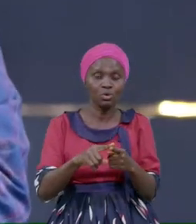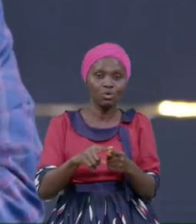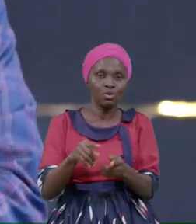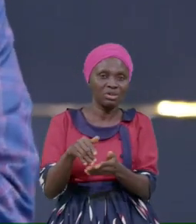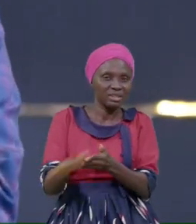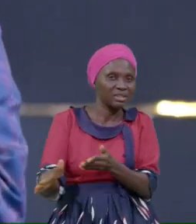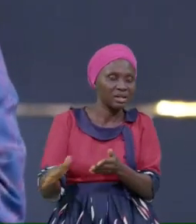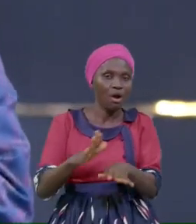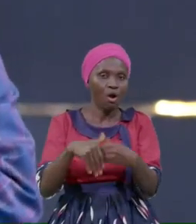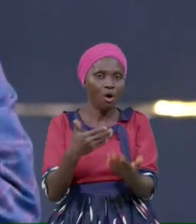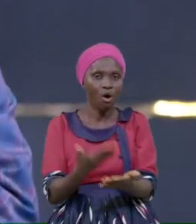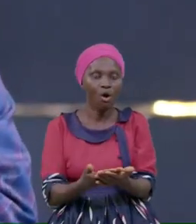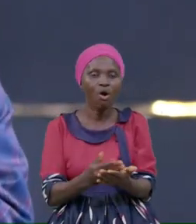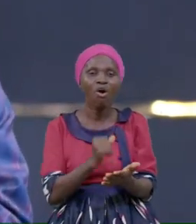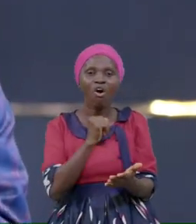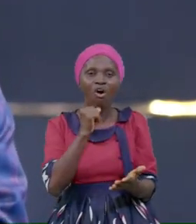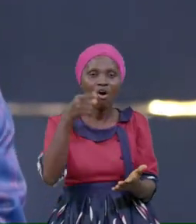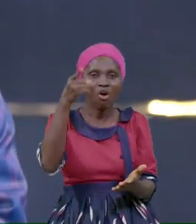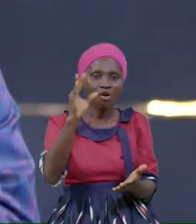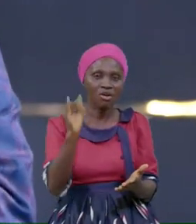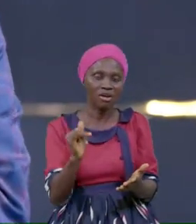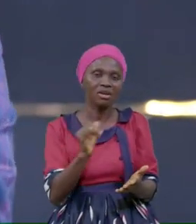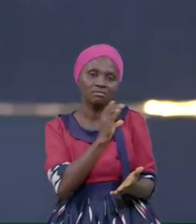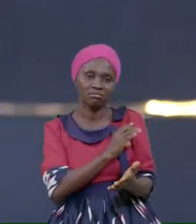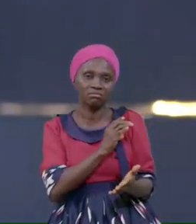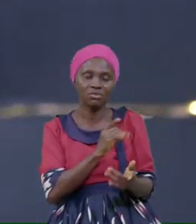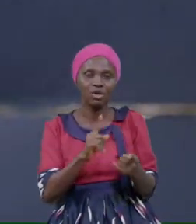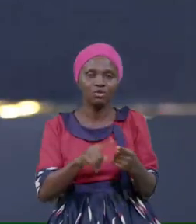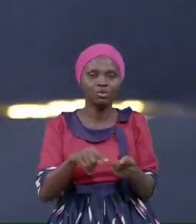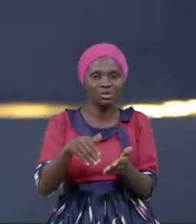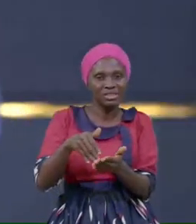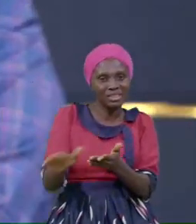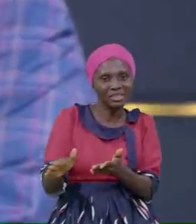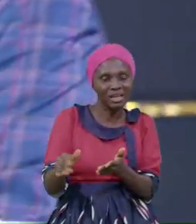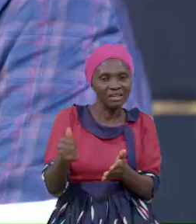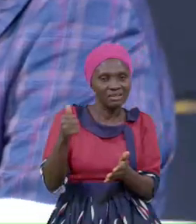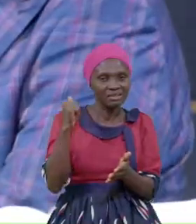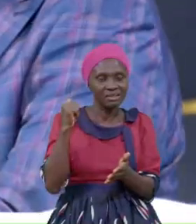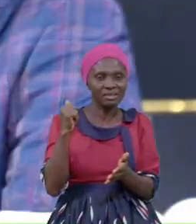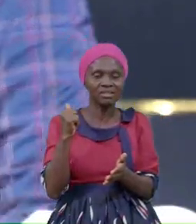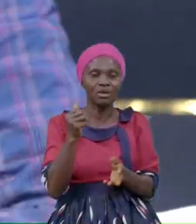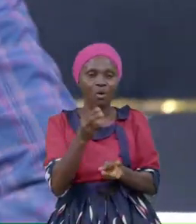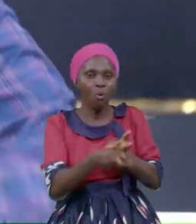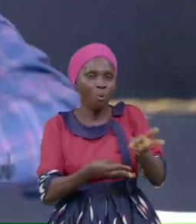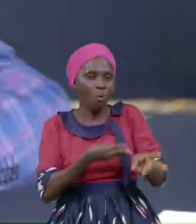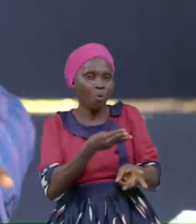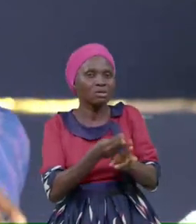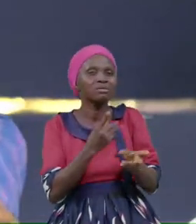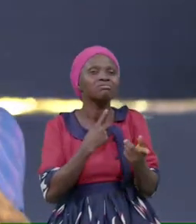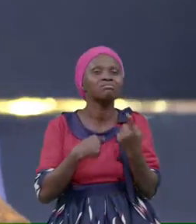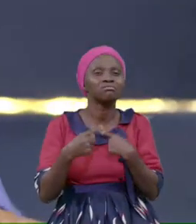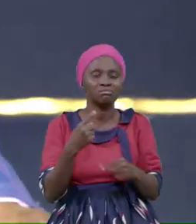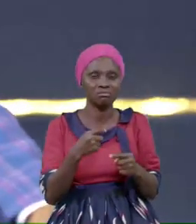ungodliness, to deny worldly lusts, that now we should live not carelessly,